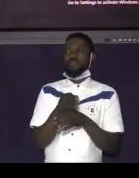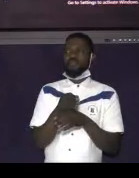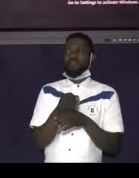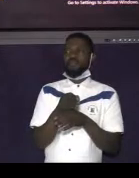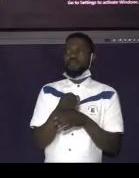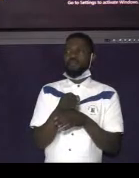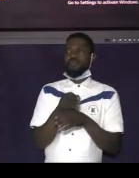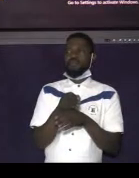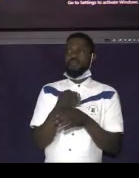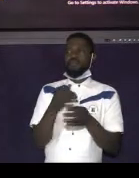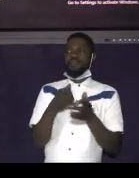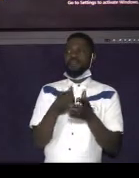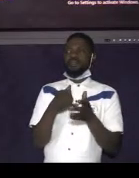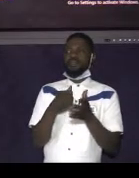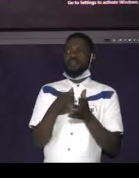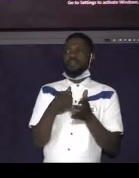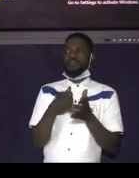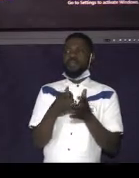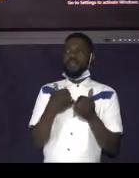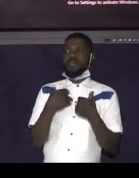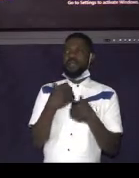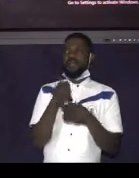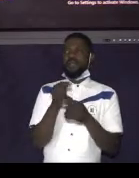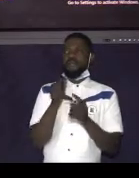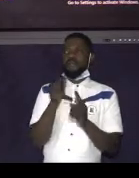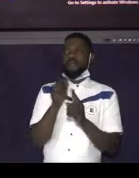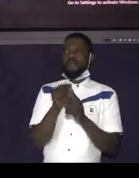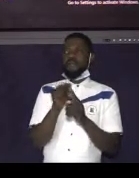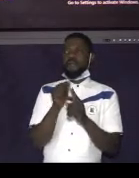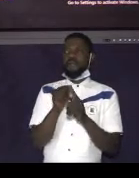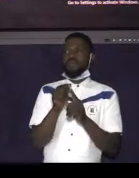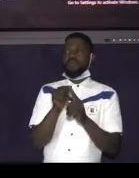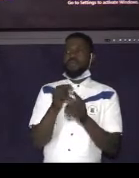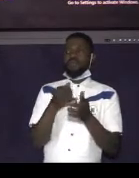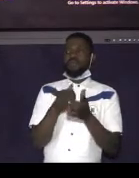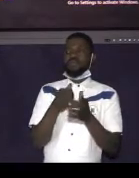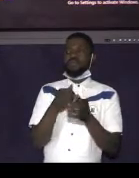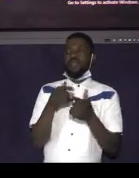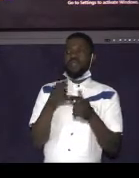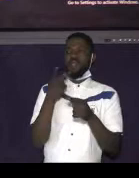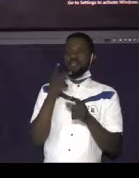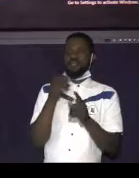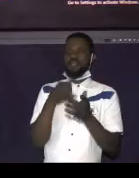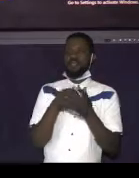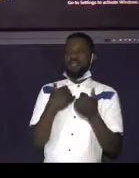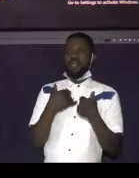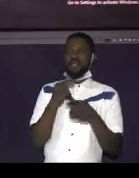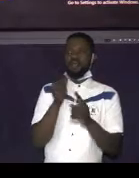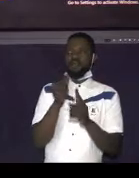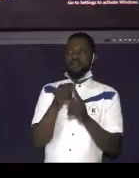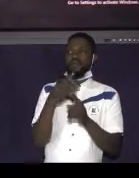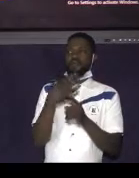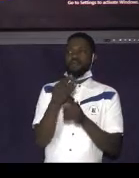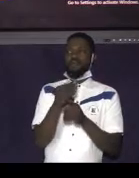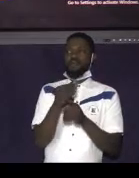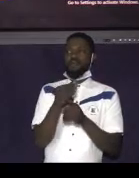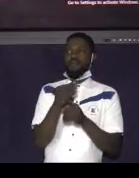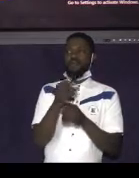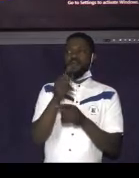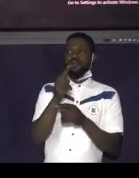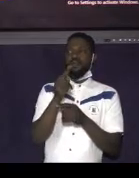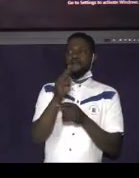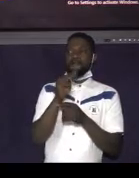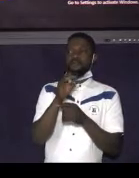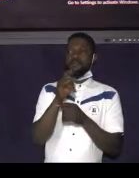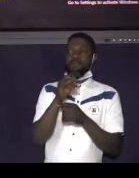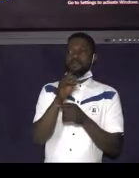you use a lever. And I told you it has 3 points. So let's look at it. It has a point of motion.